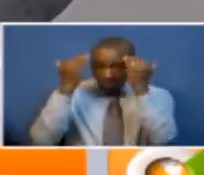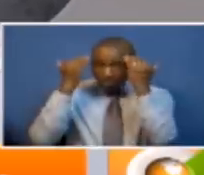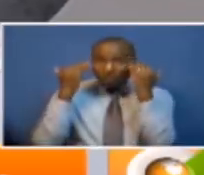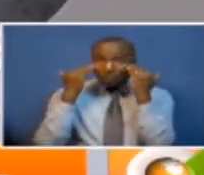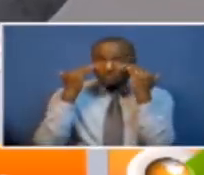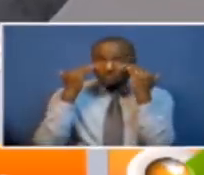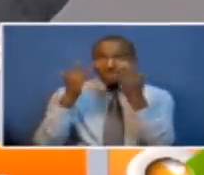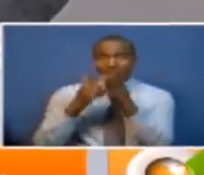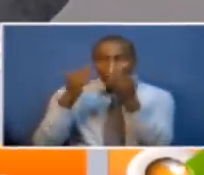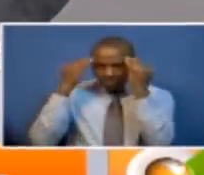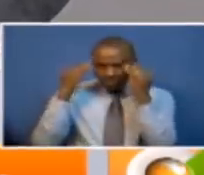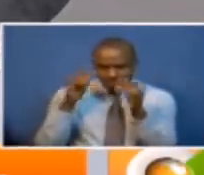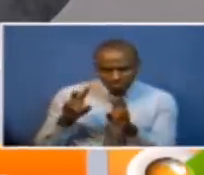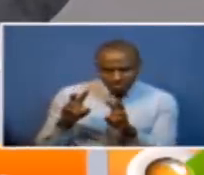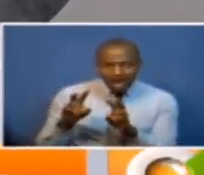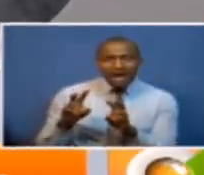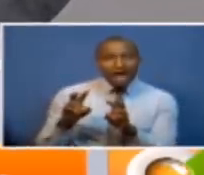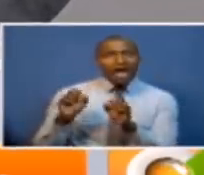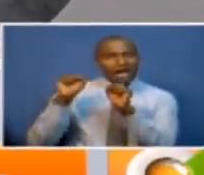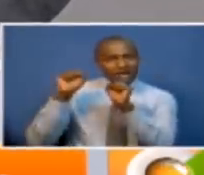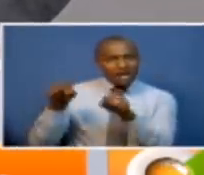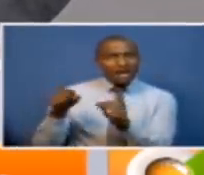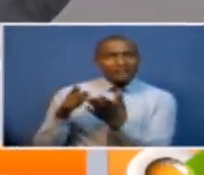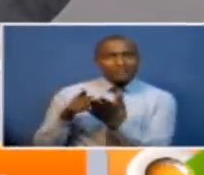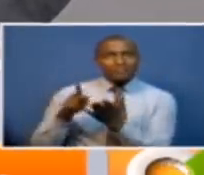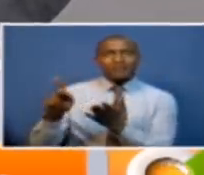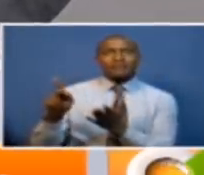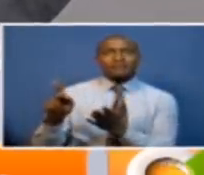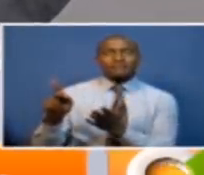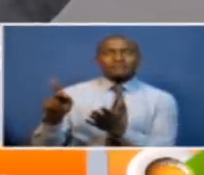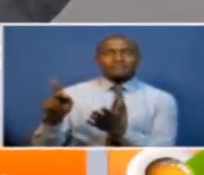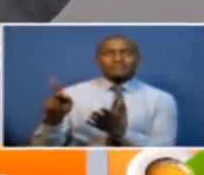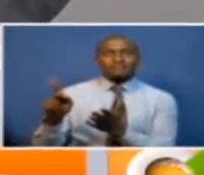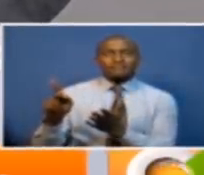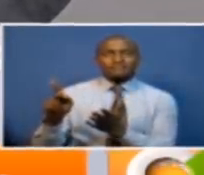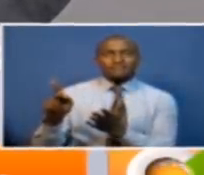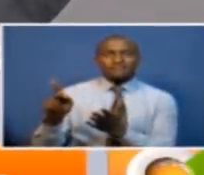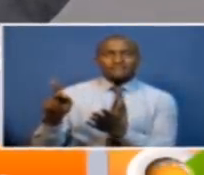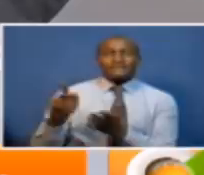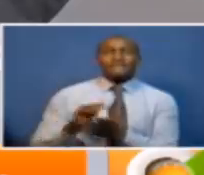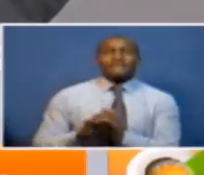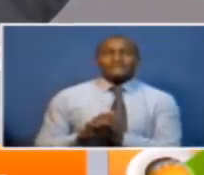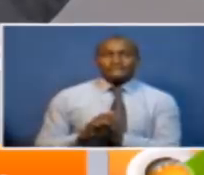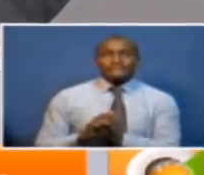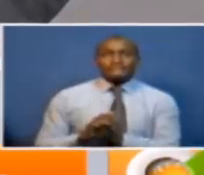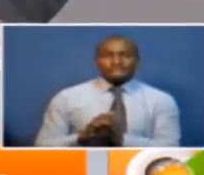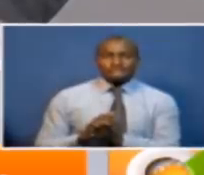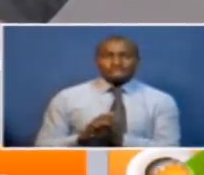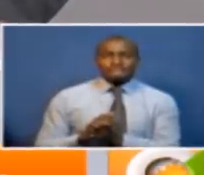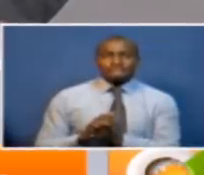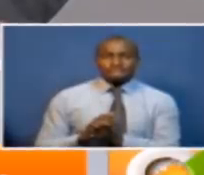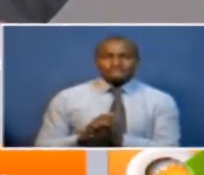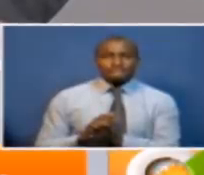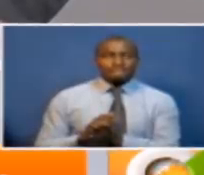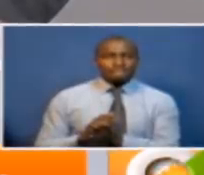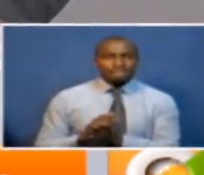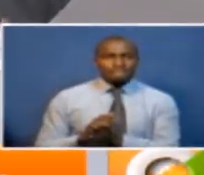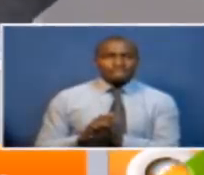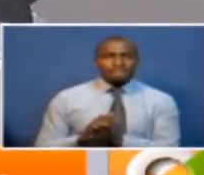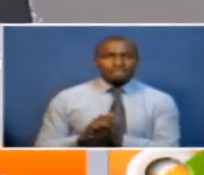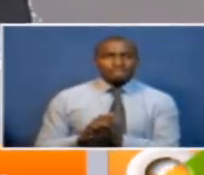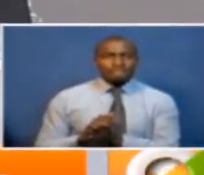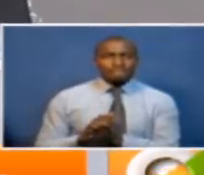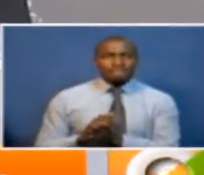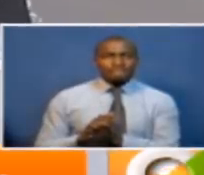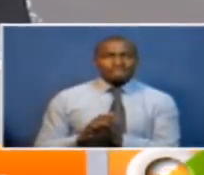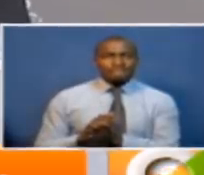and award you damages again, is that kind of conduct. And we have precedent. I think the court recently,